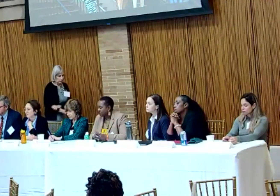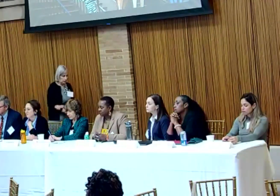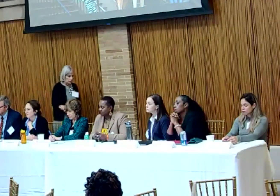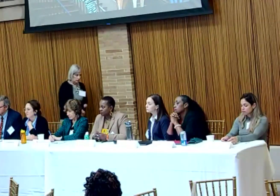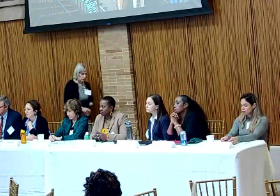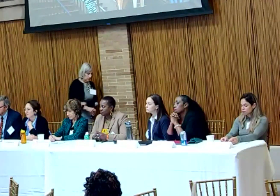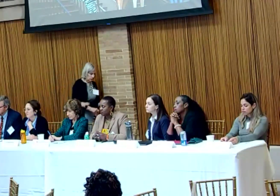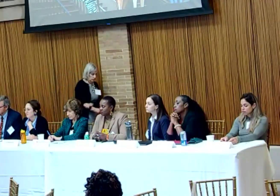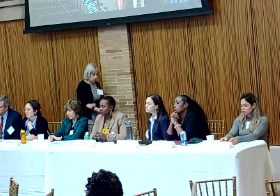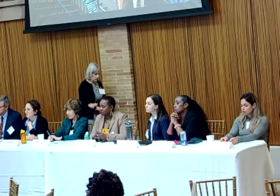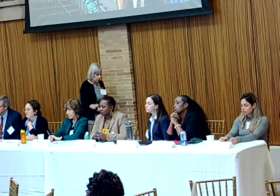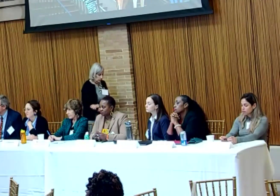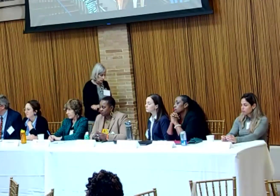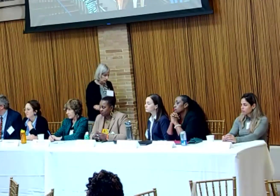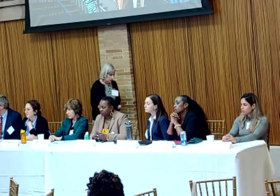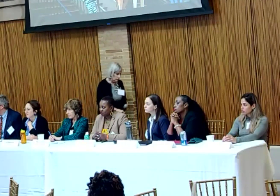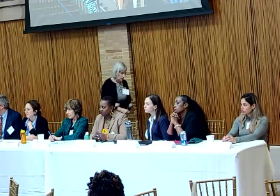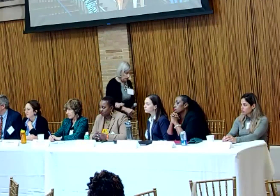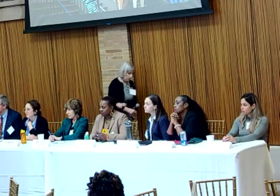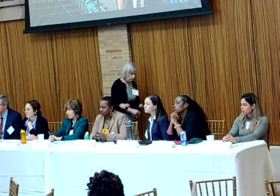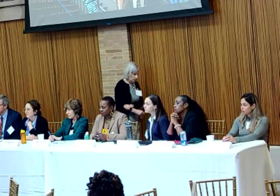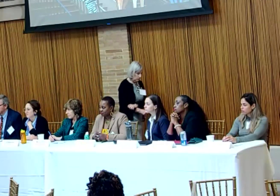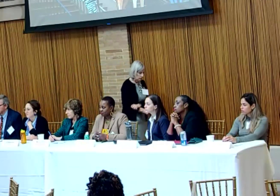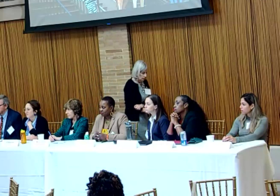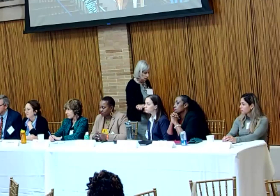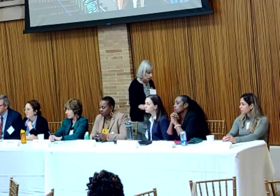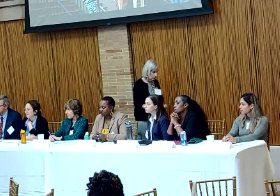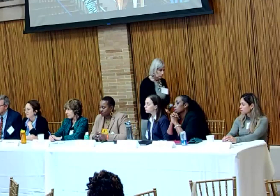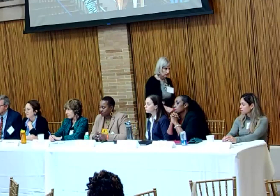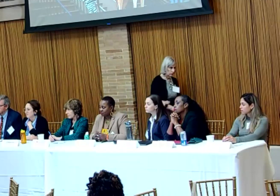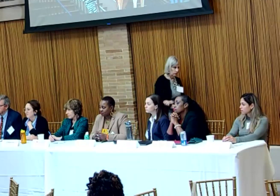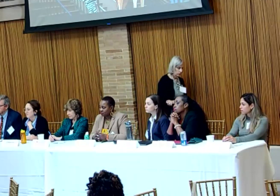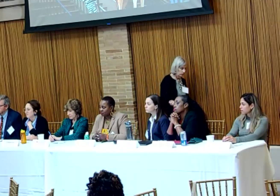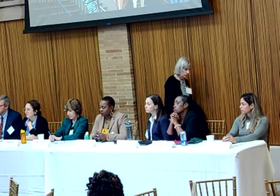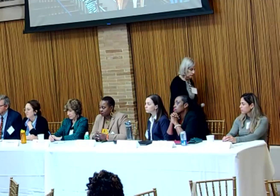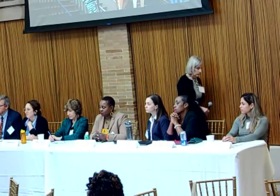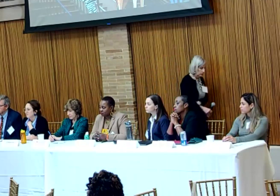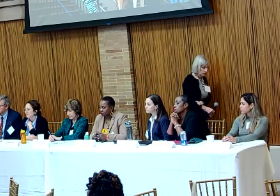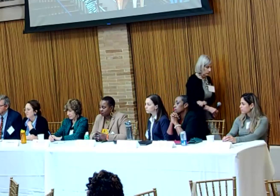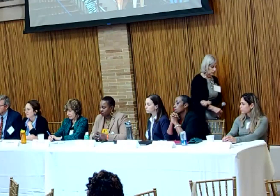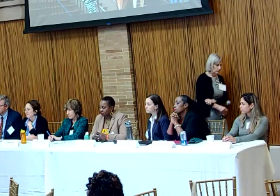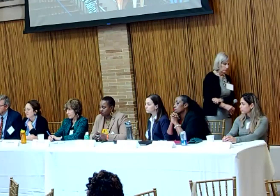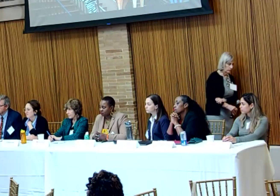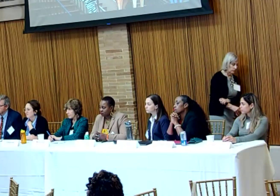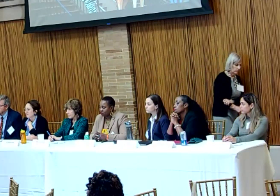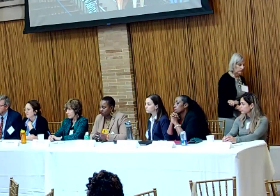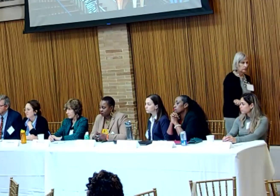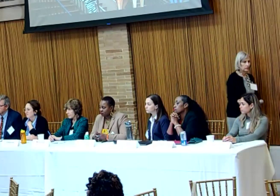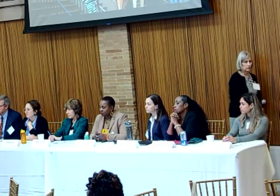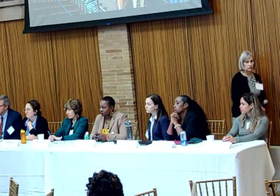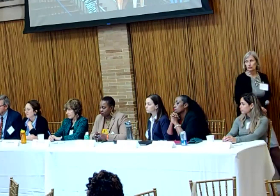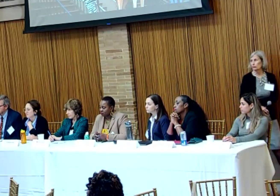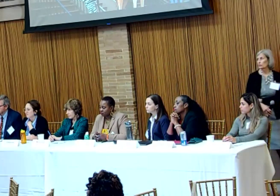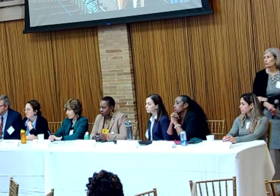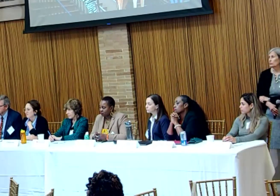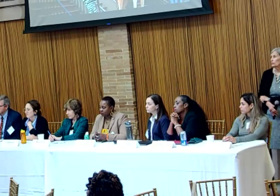no way to pay more but this time I thought within myself as a bad word and I said I'll go to trial